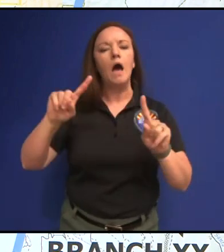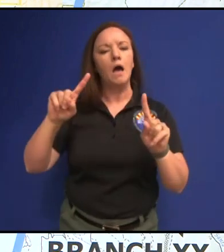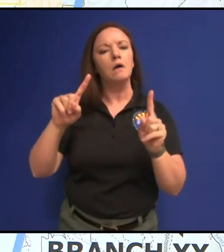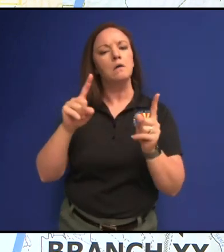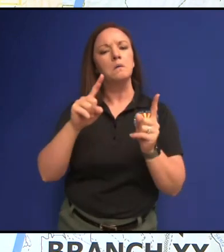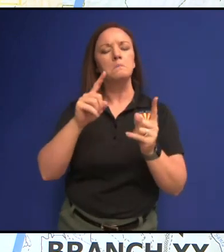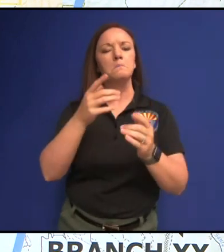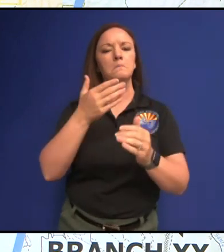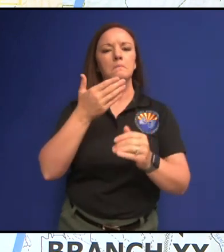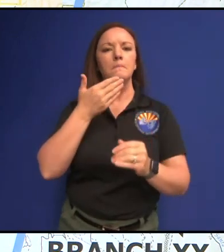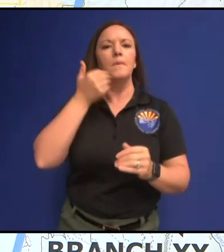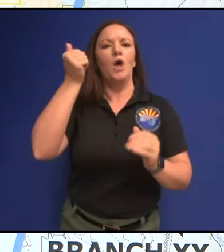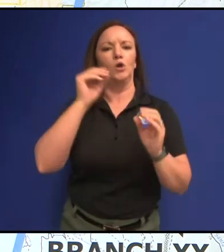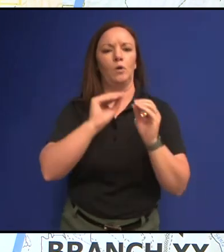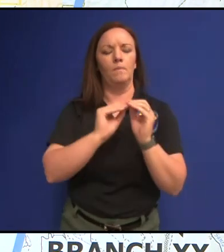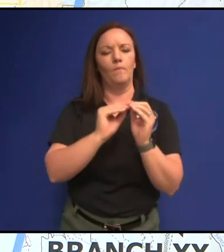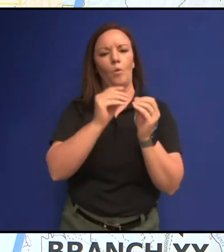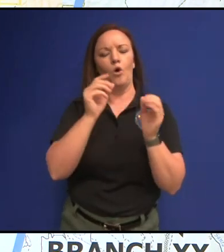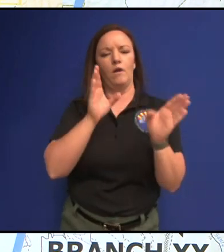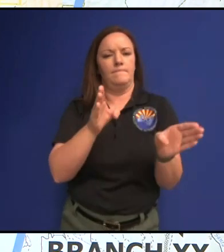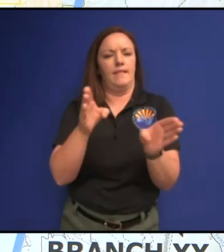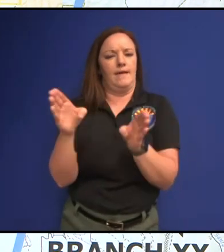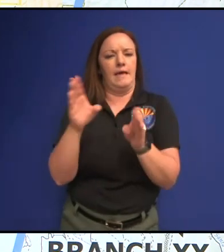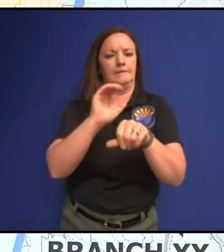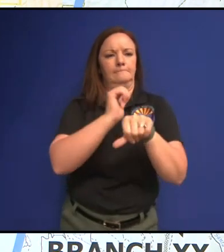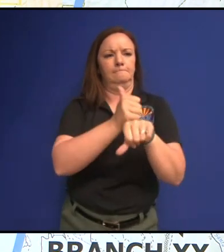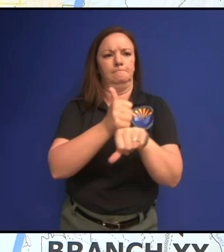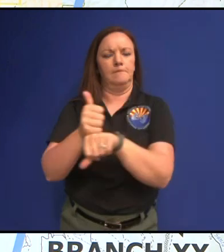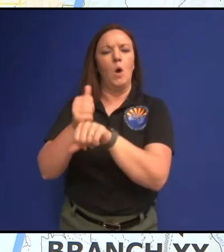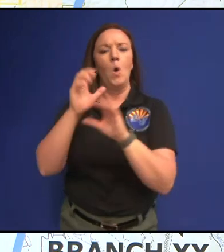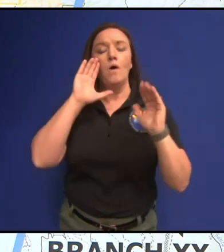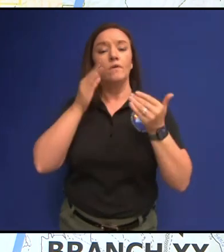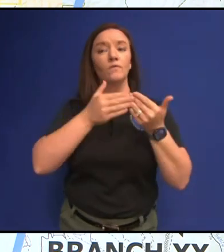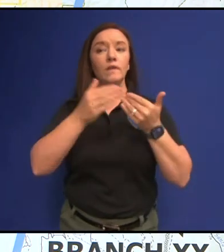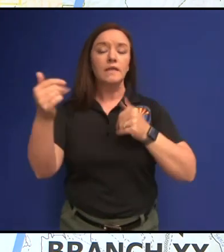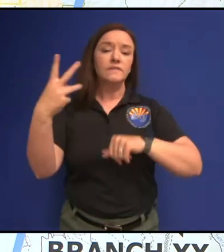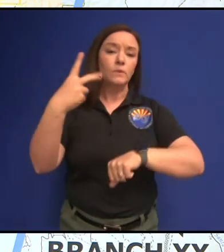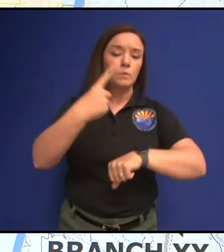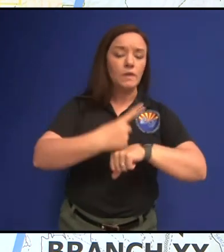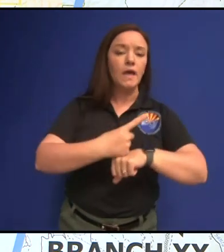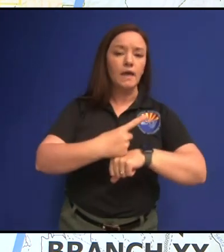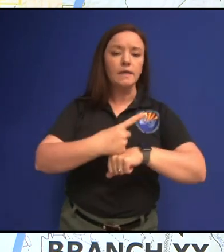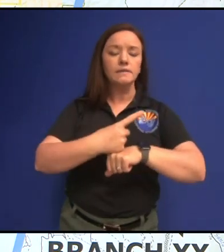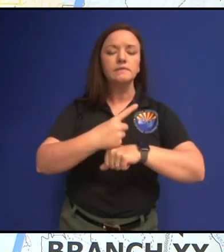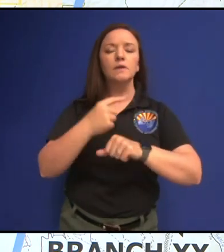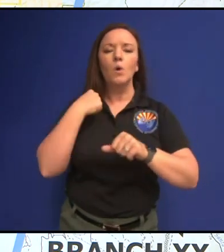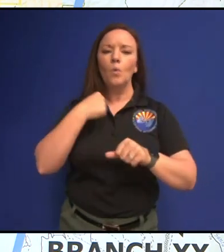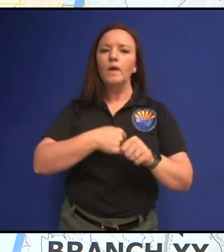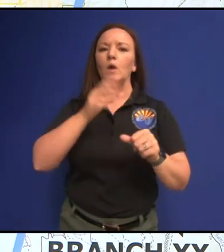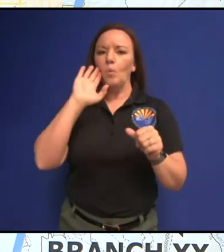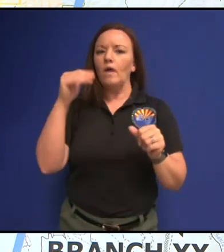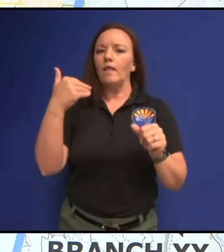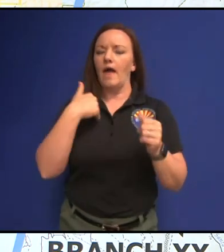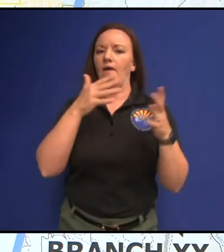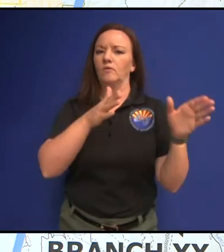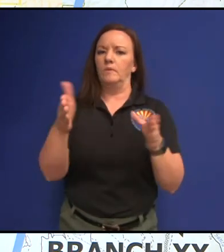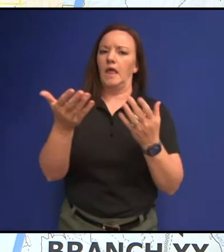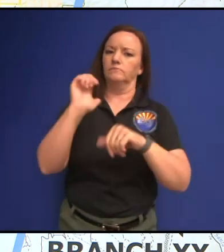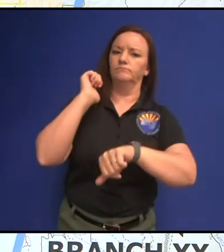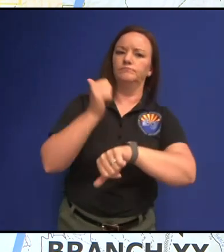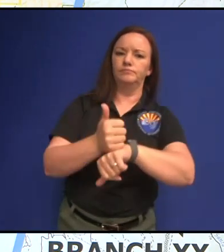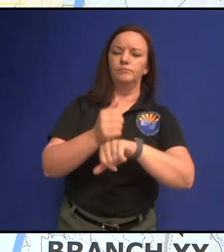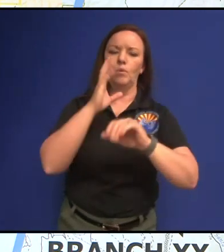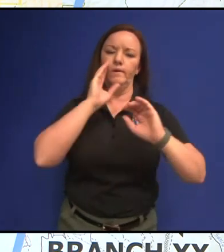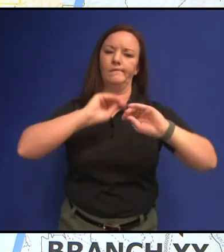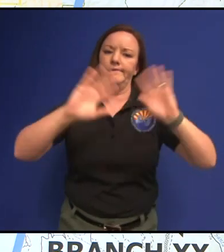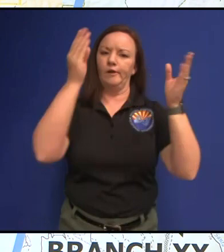And hopefully over the next several days, maybe even the next few days, that we will have that all figured out. We'll be able to give you a clear plan on what's going on,